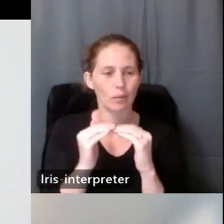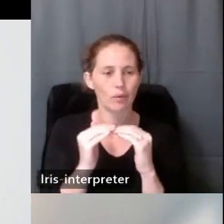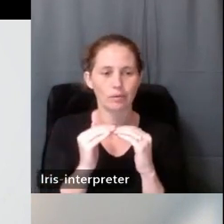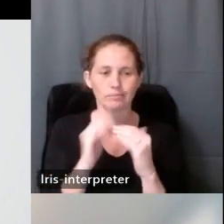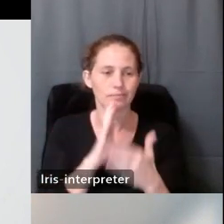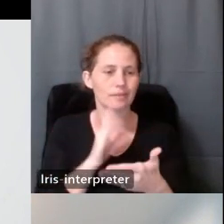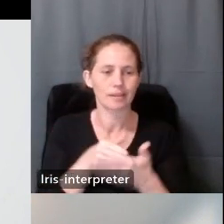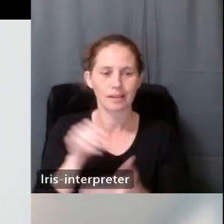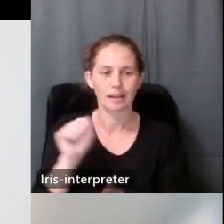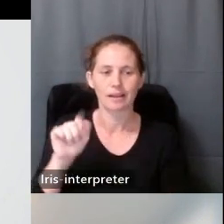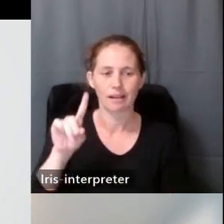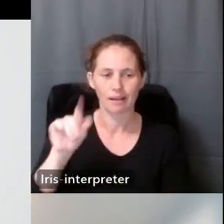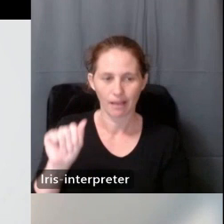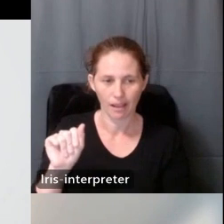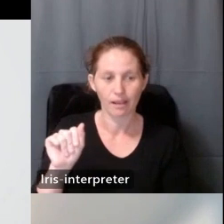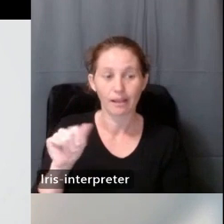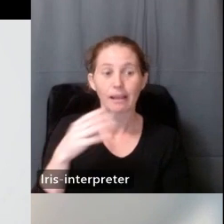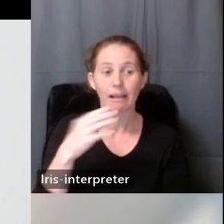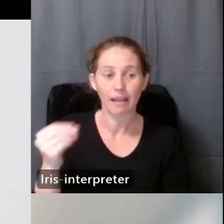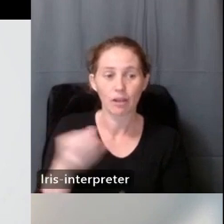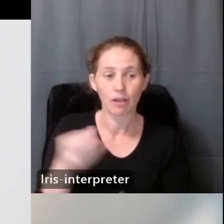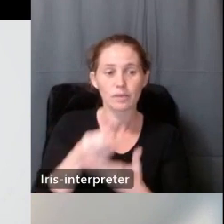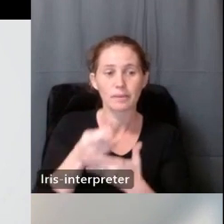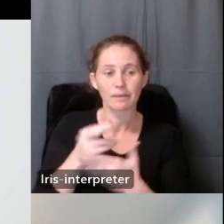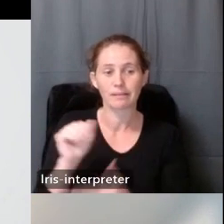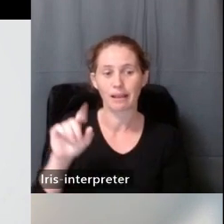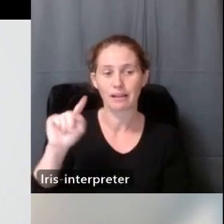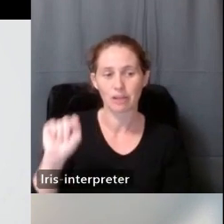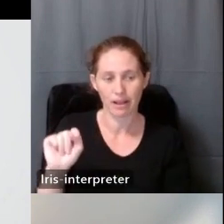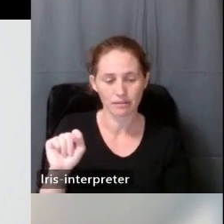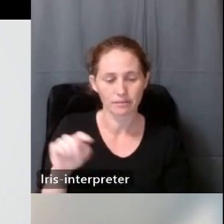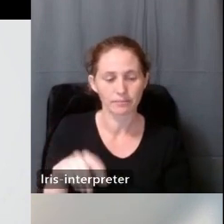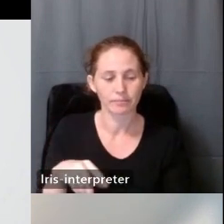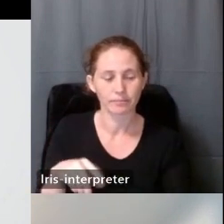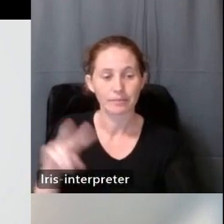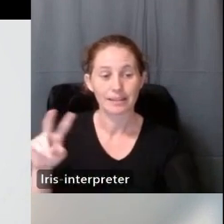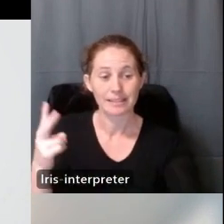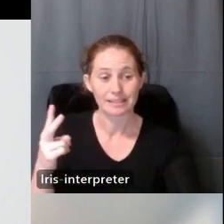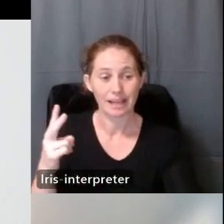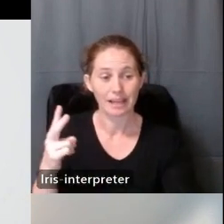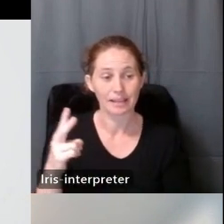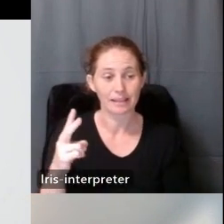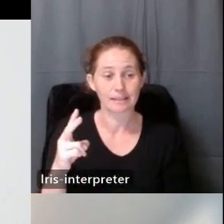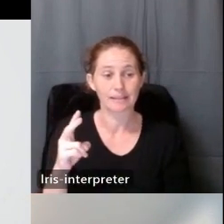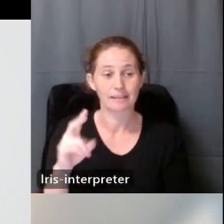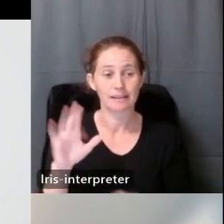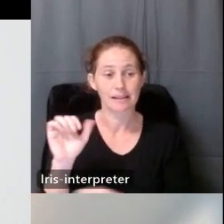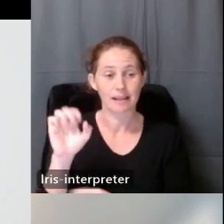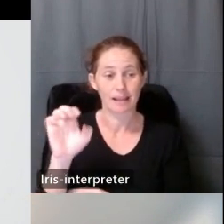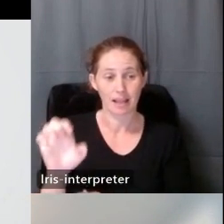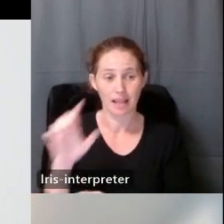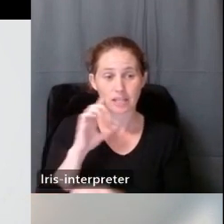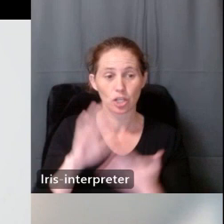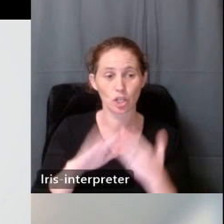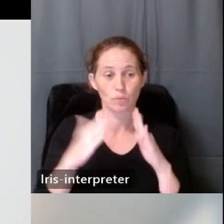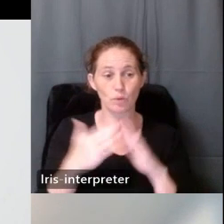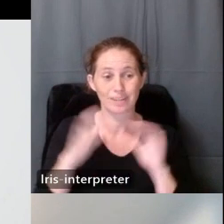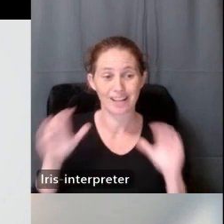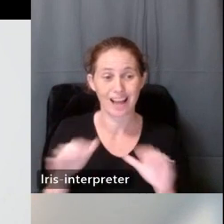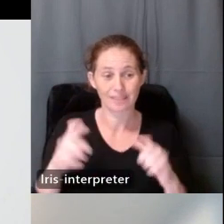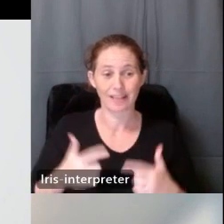the ADA and the Rehabilitation Act. The second case listed here, Communities Actively